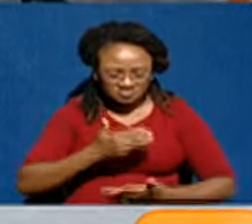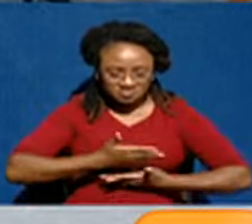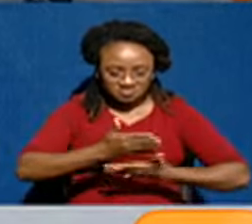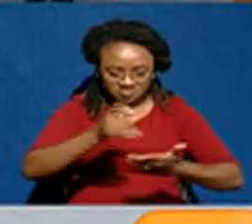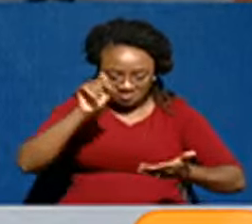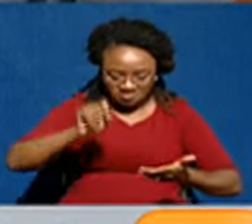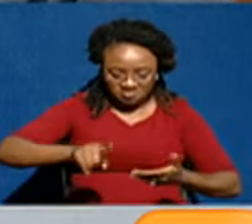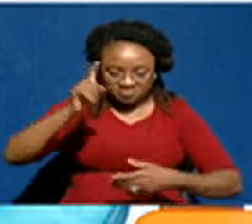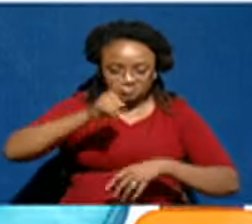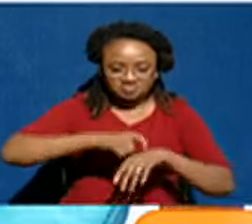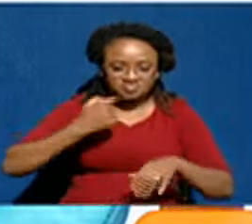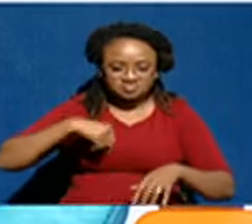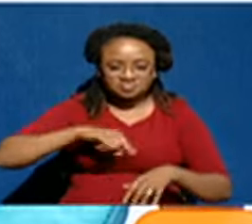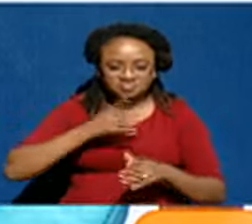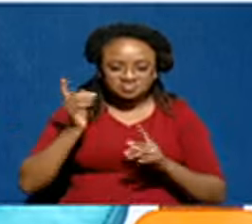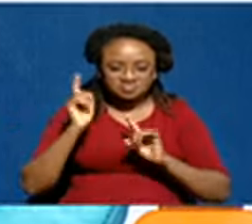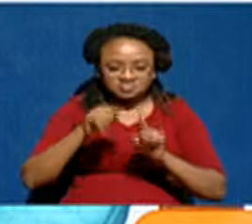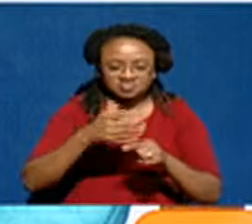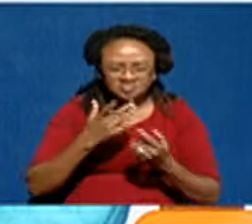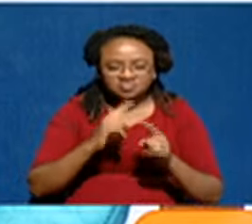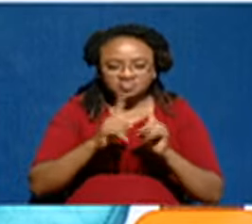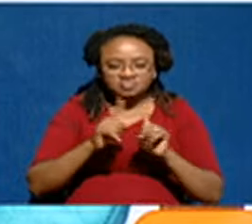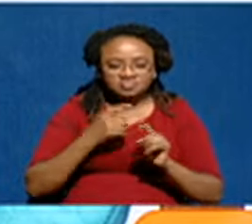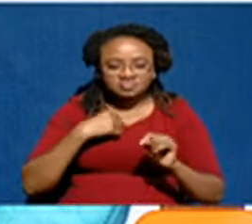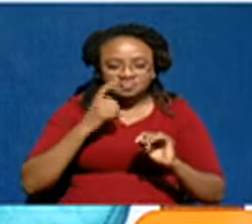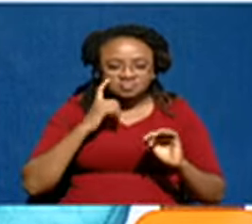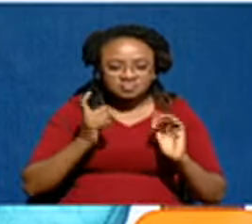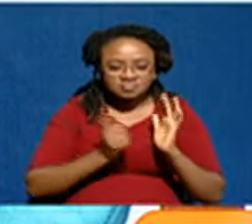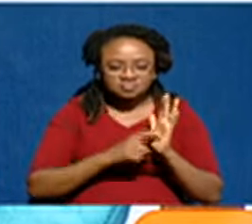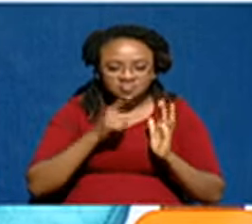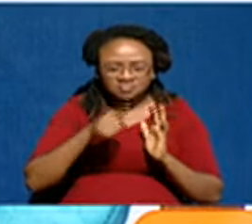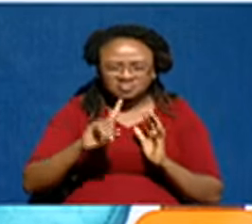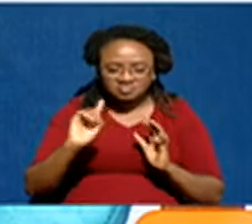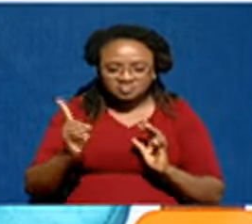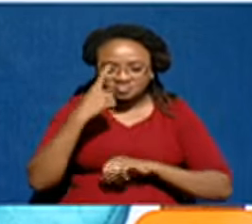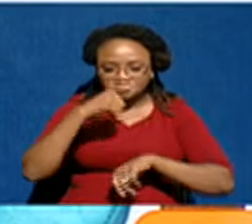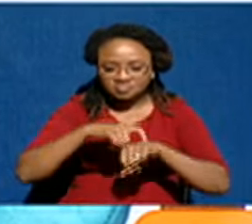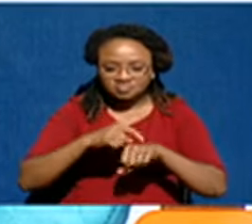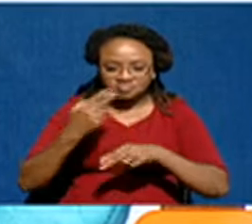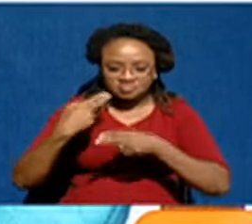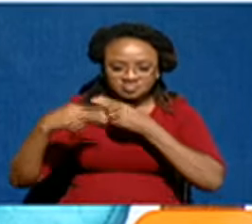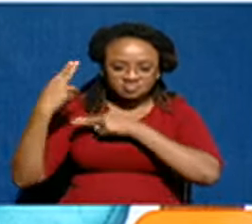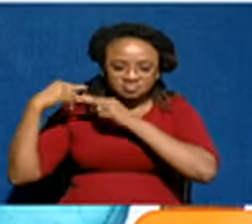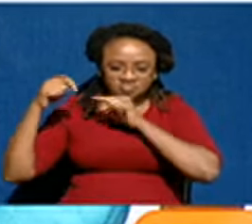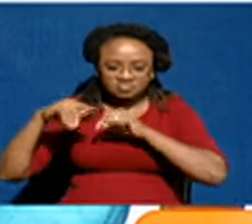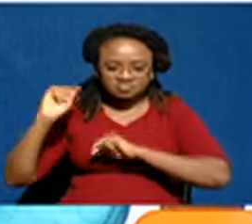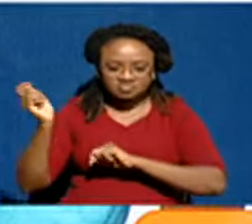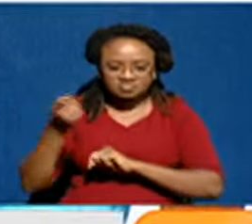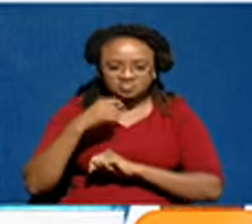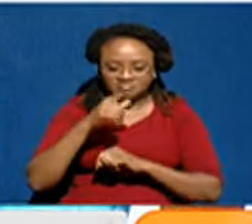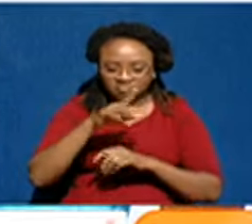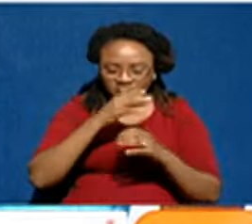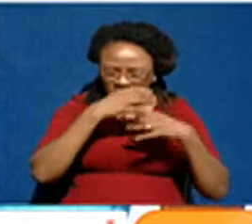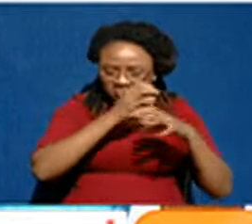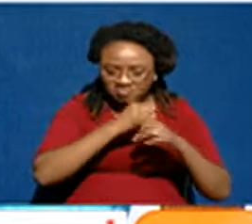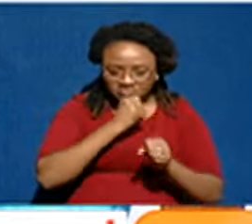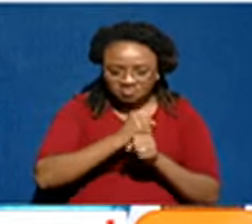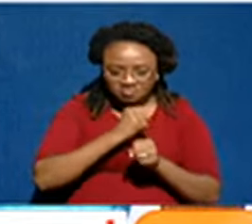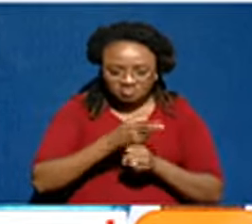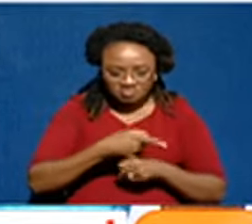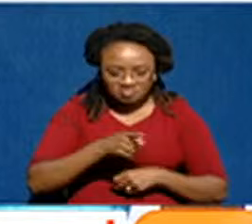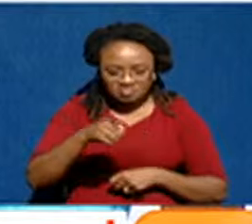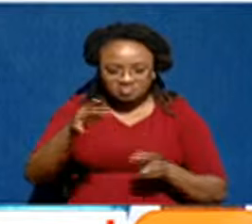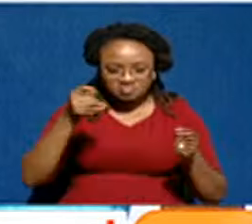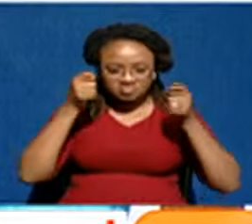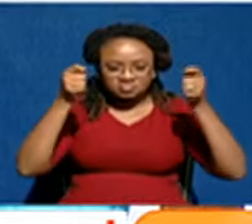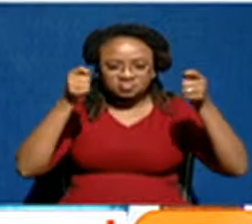union. Just to take note, this is for the first time in history of Kenya, the laboratory workers are going on strike. Unlike our colleagues